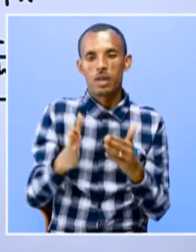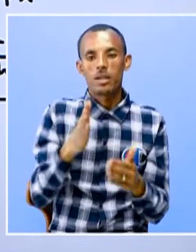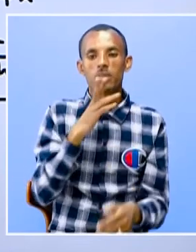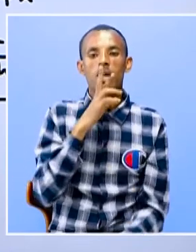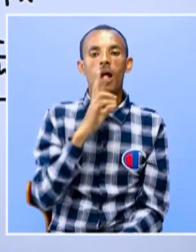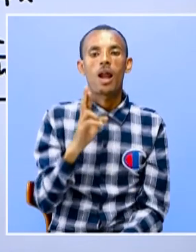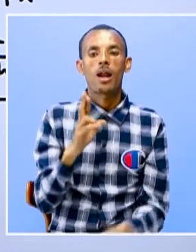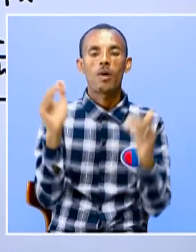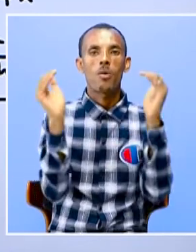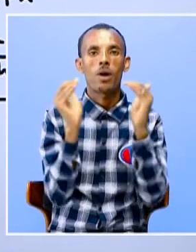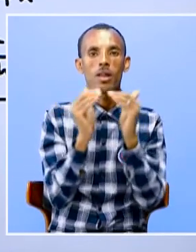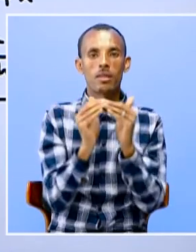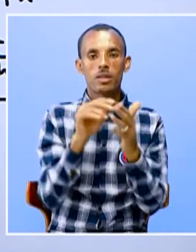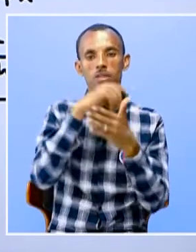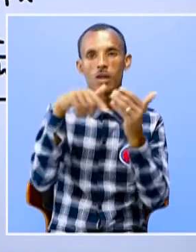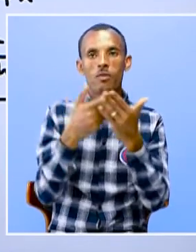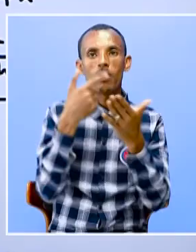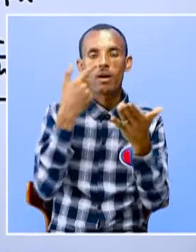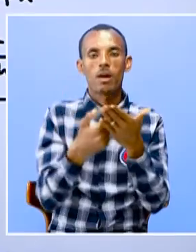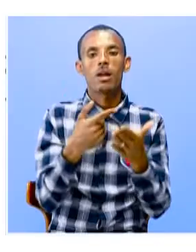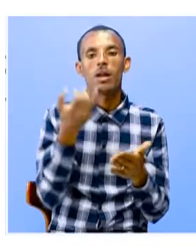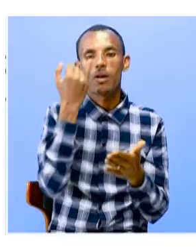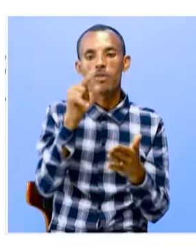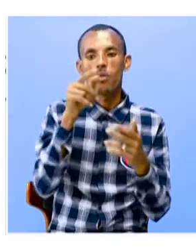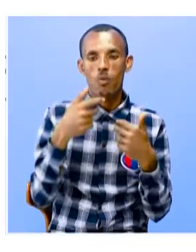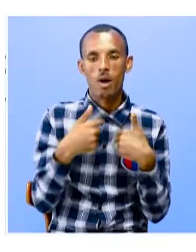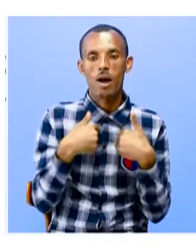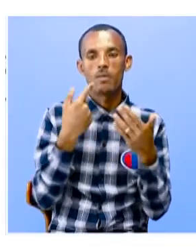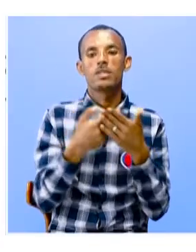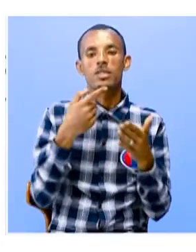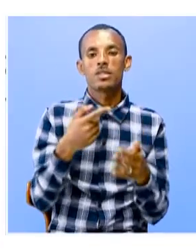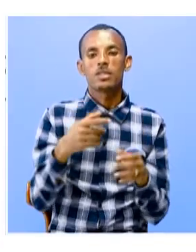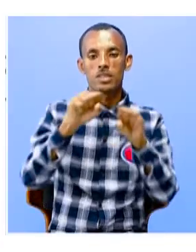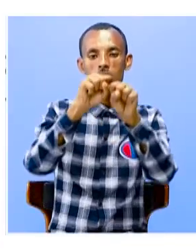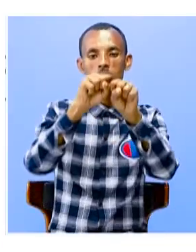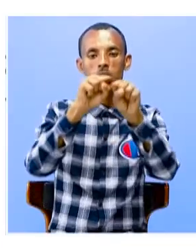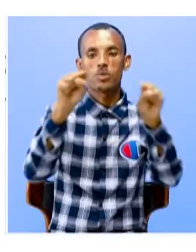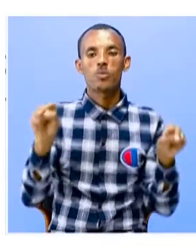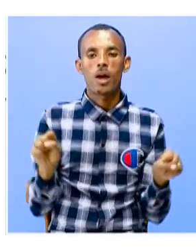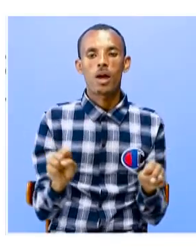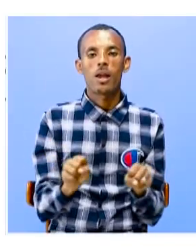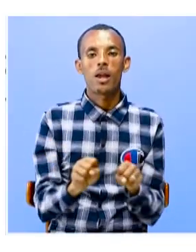are congruent. Therefore, here, if you have this square,